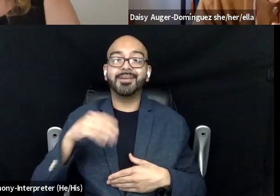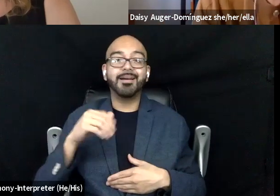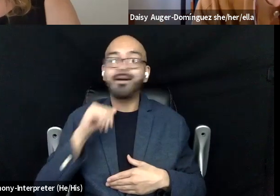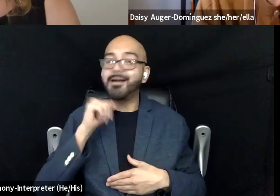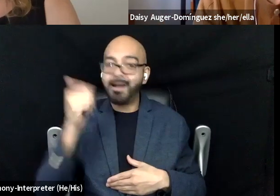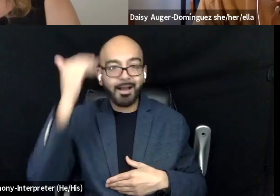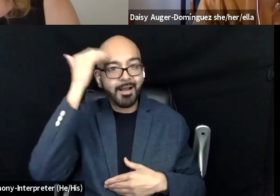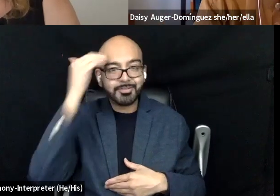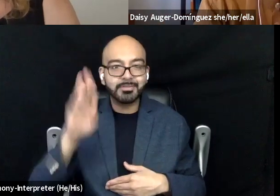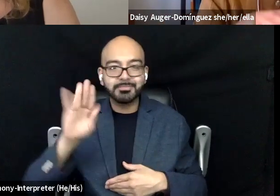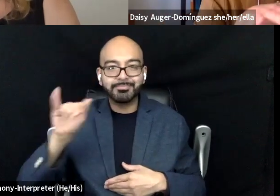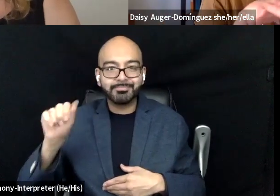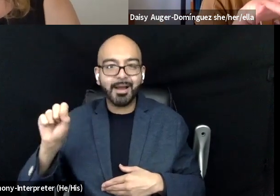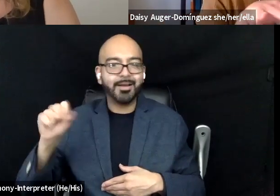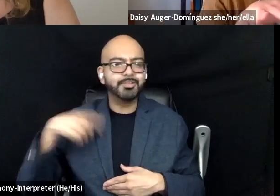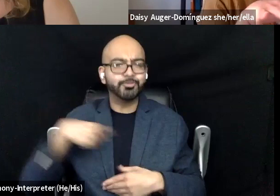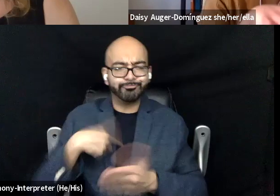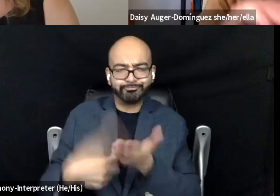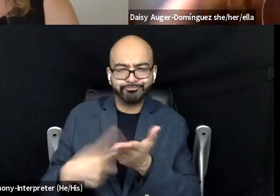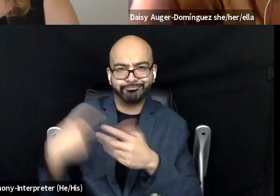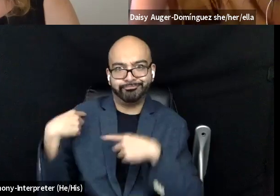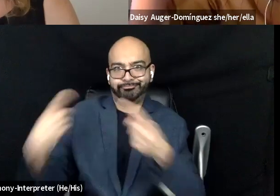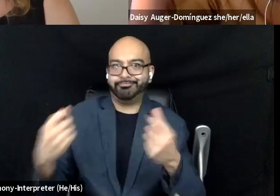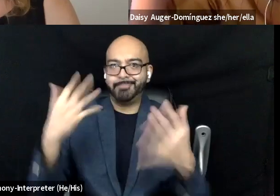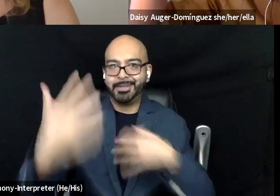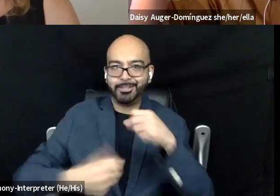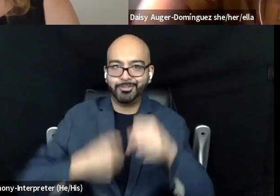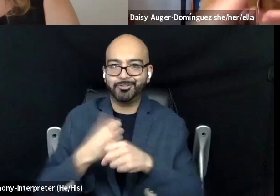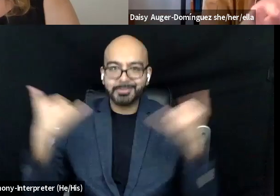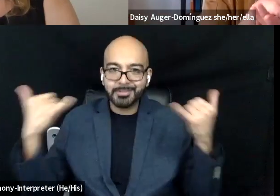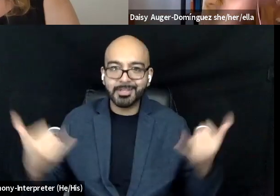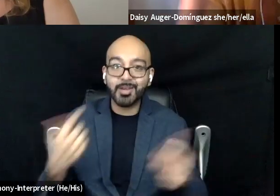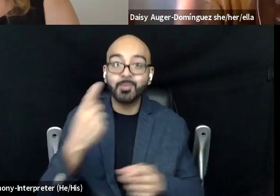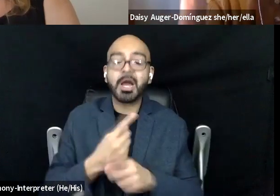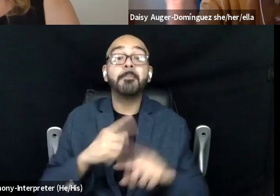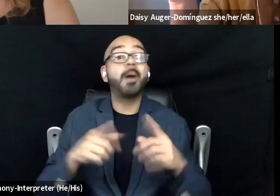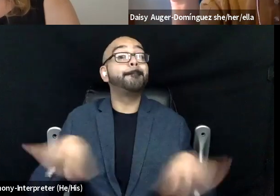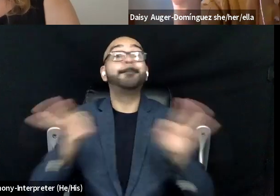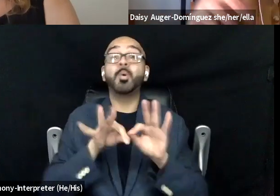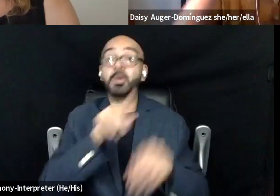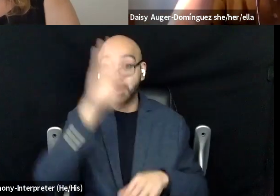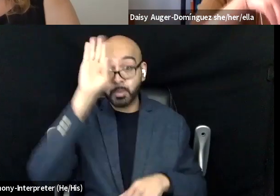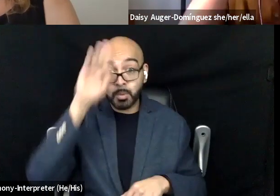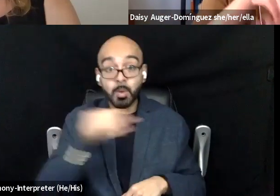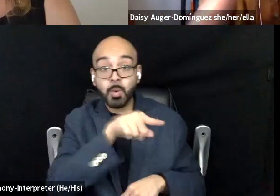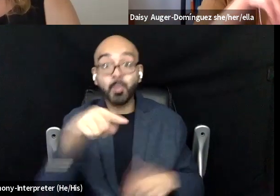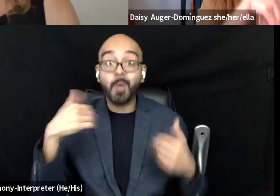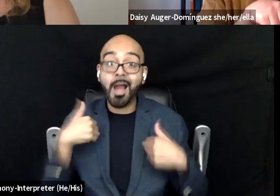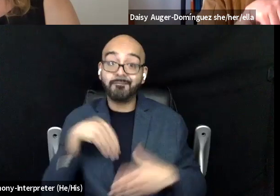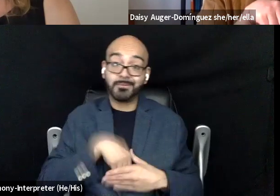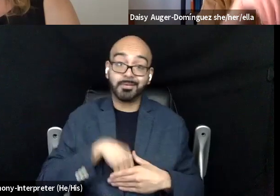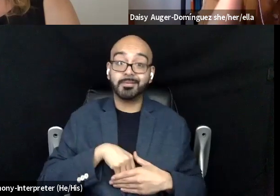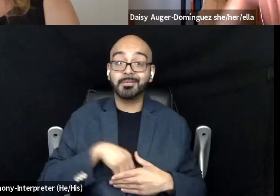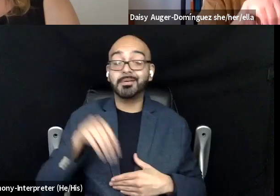over a decade now. But knowing that they exist and confronting them are two separate things. And really